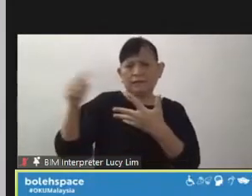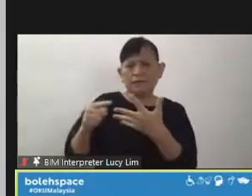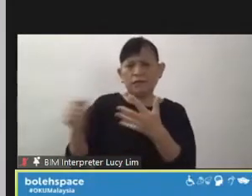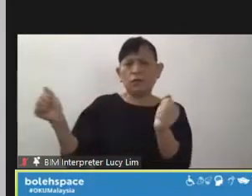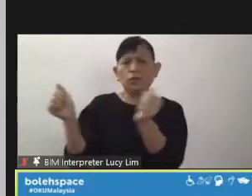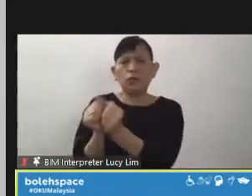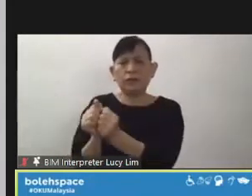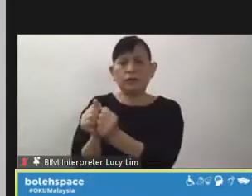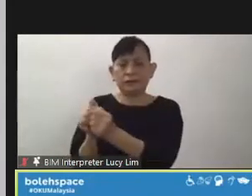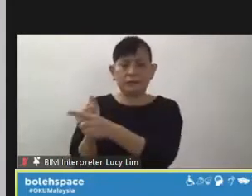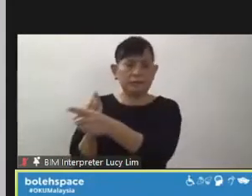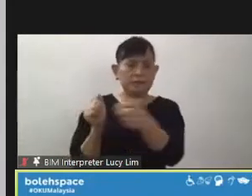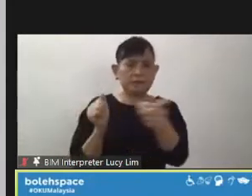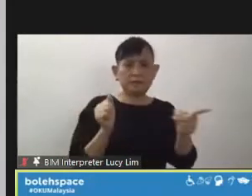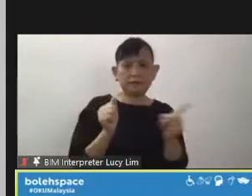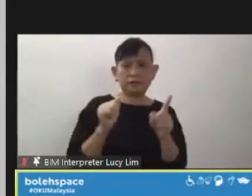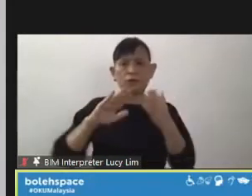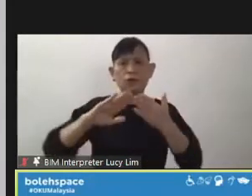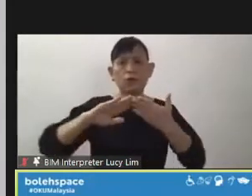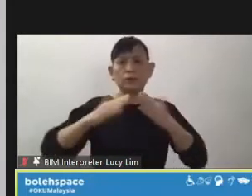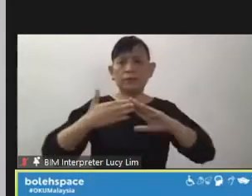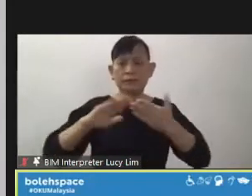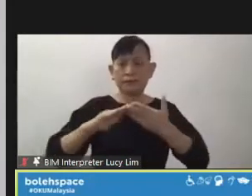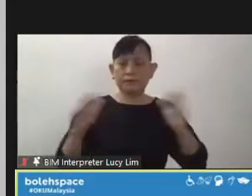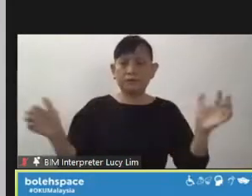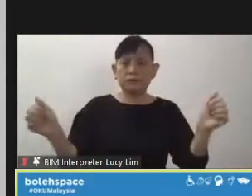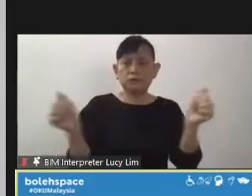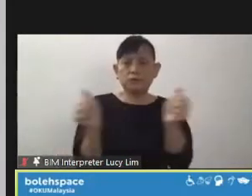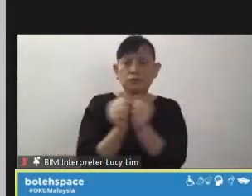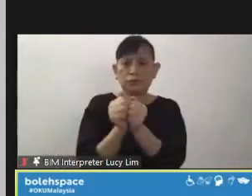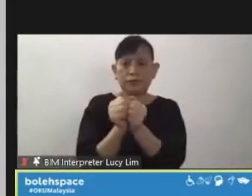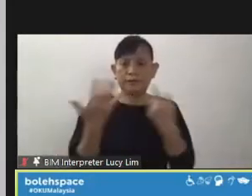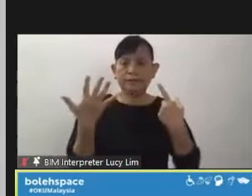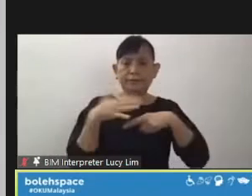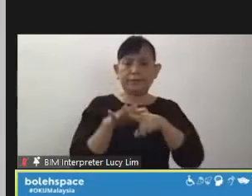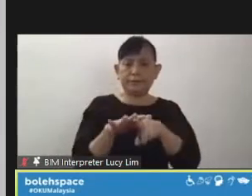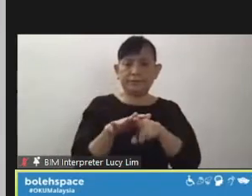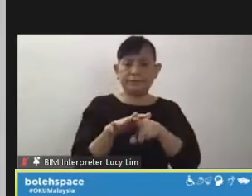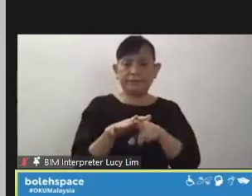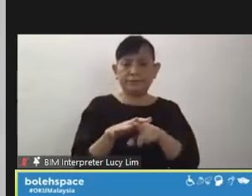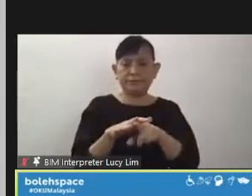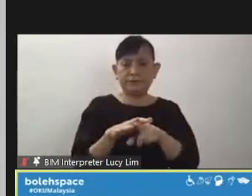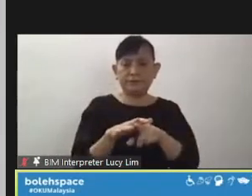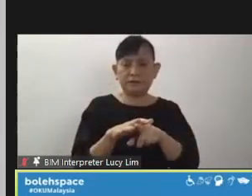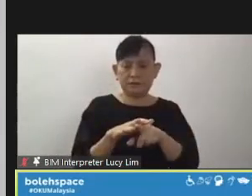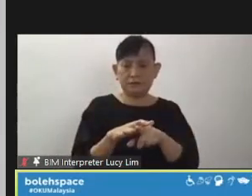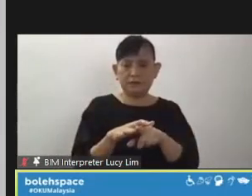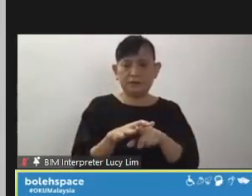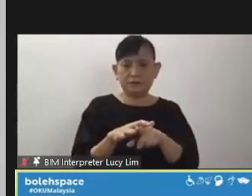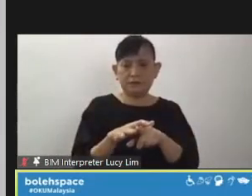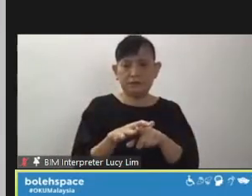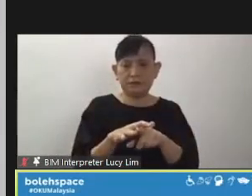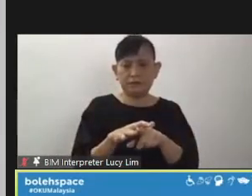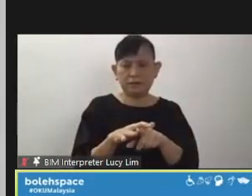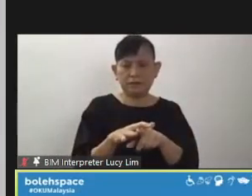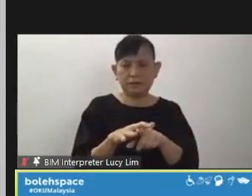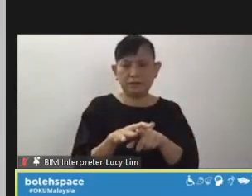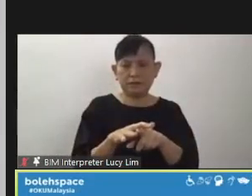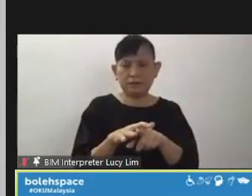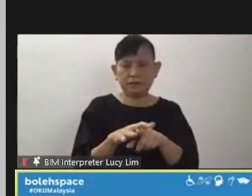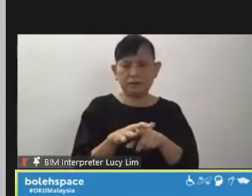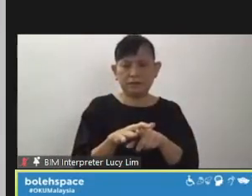members of their community. Other members of their community means the society, not only within